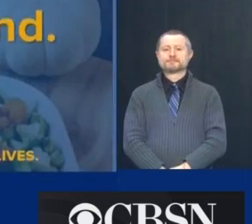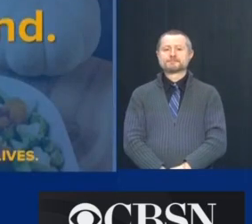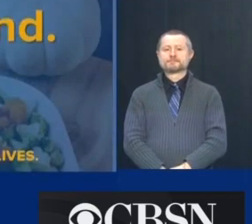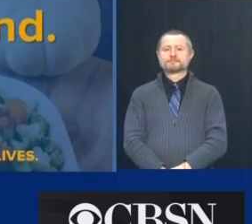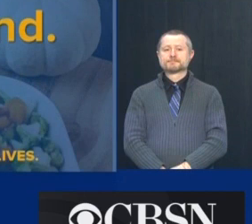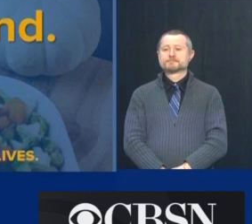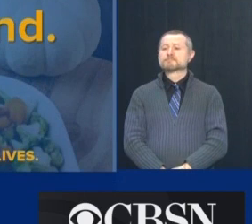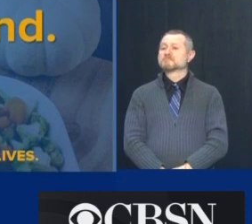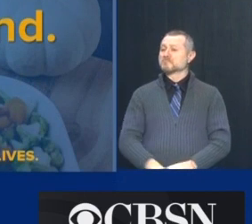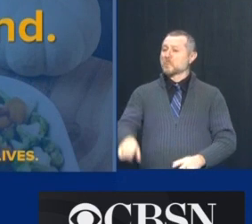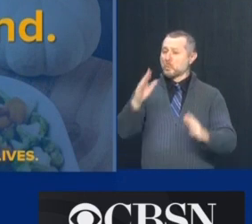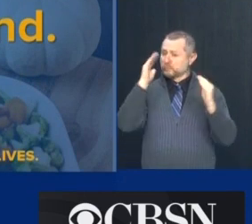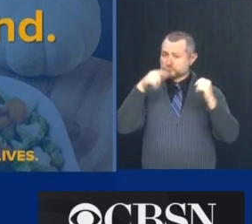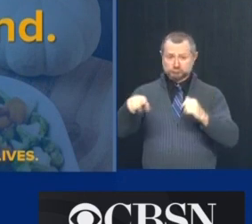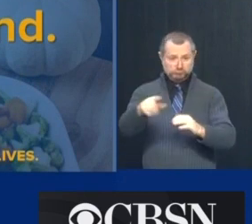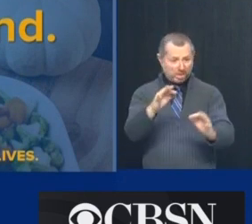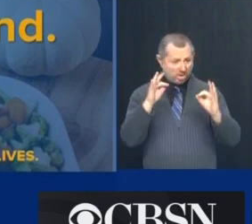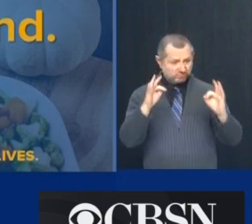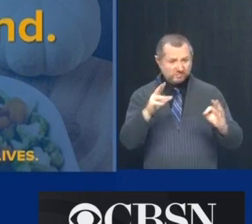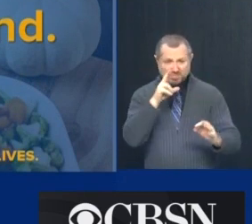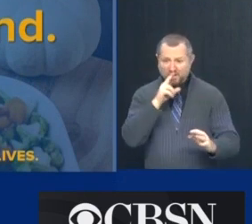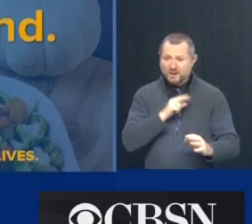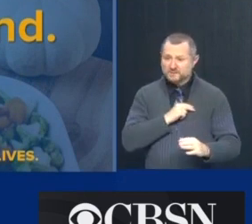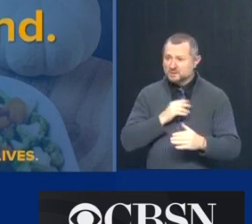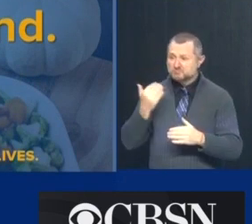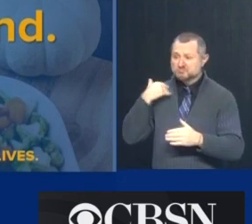hope you all had a good Thanksgiving weekend.